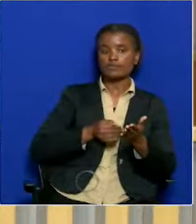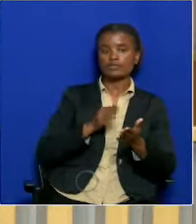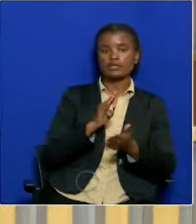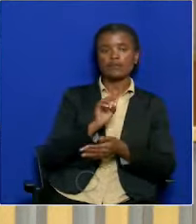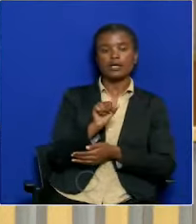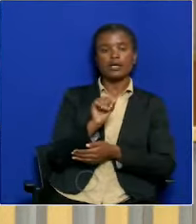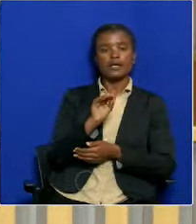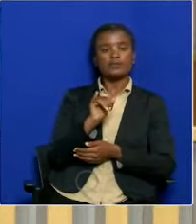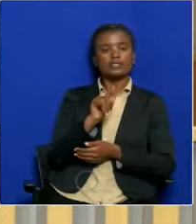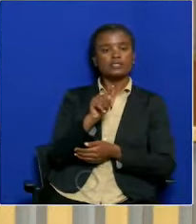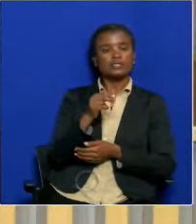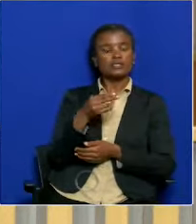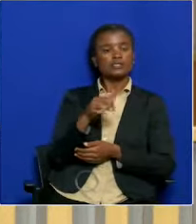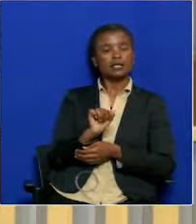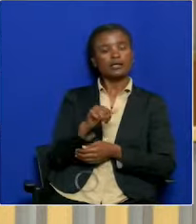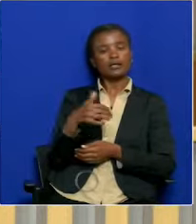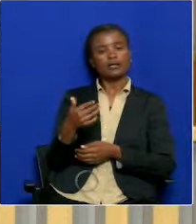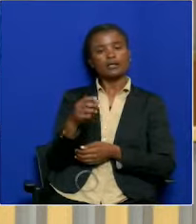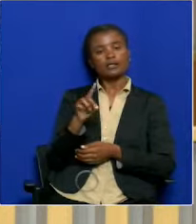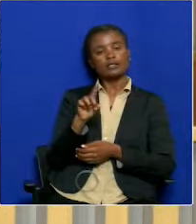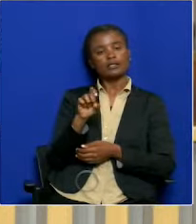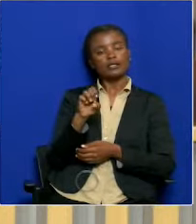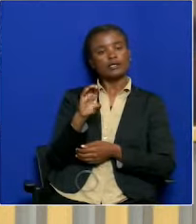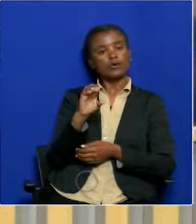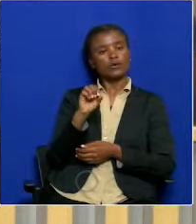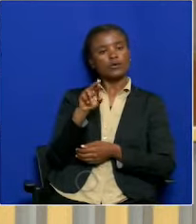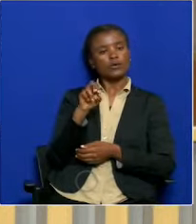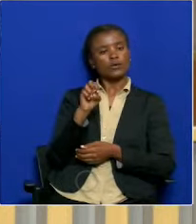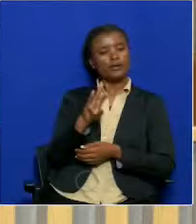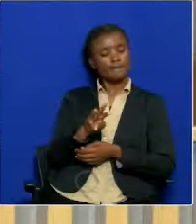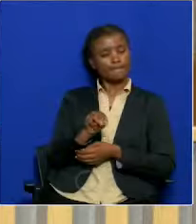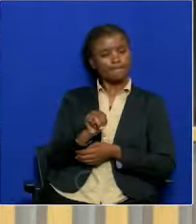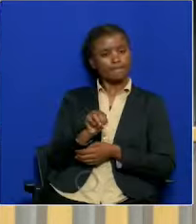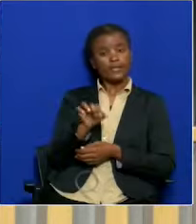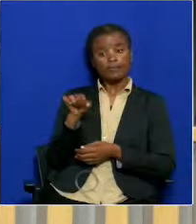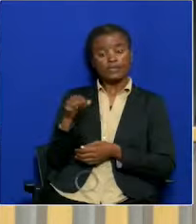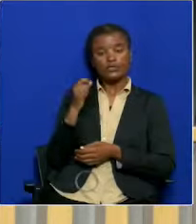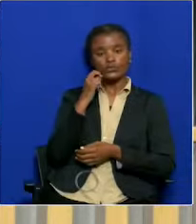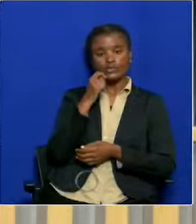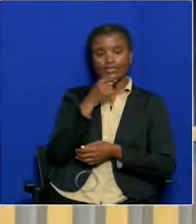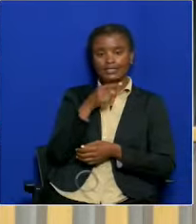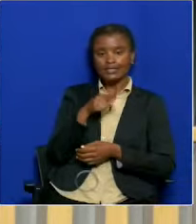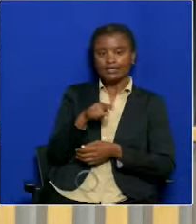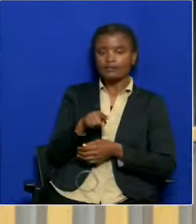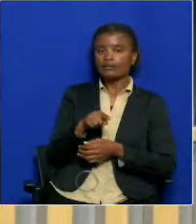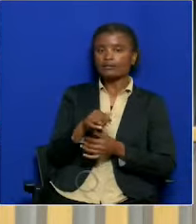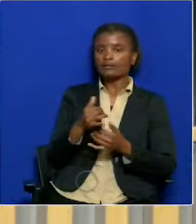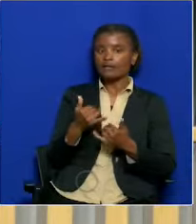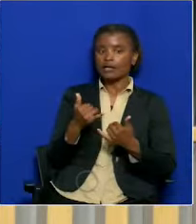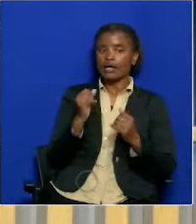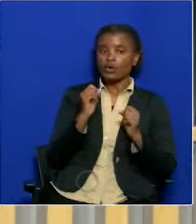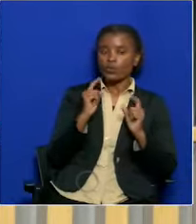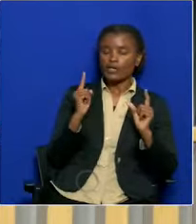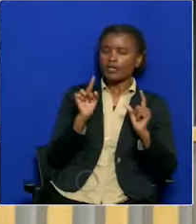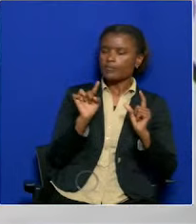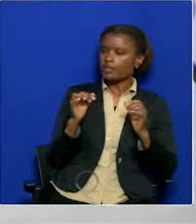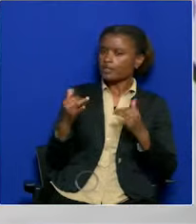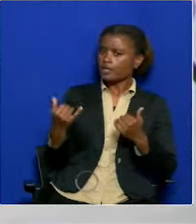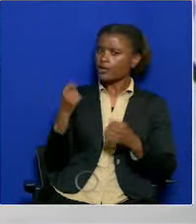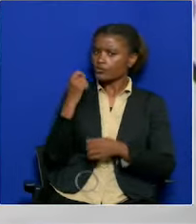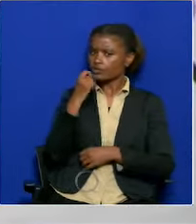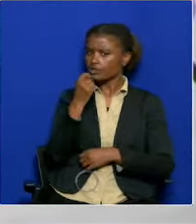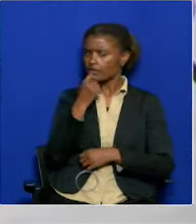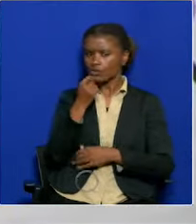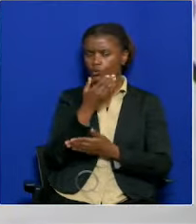the reason why it happened. But you suddenly do not know anything about